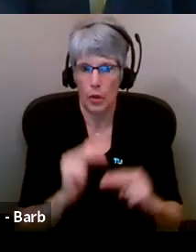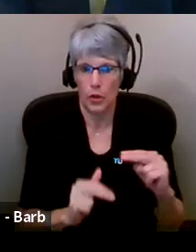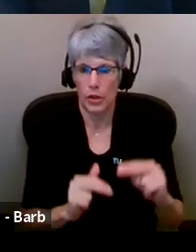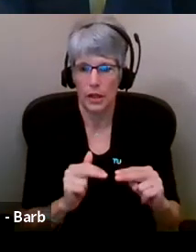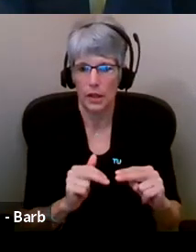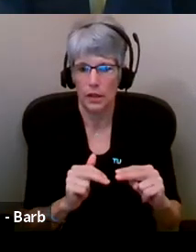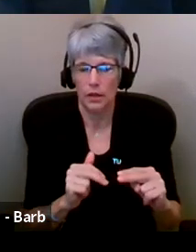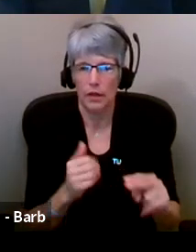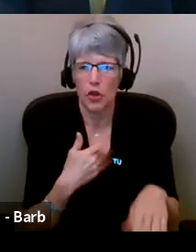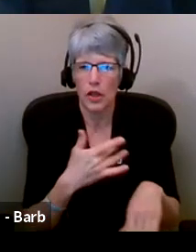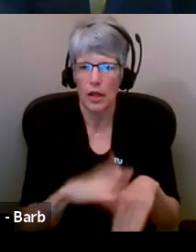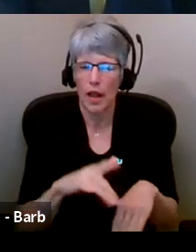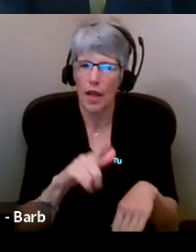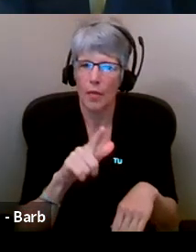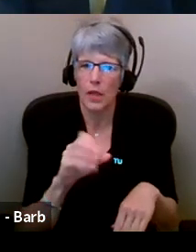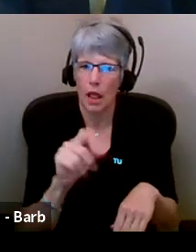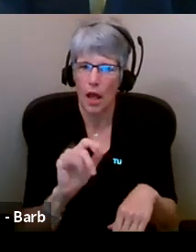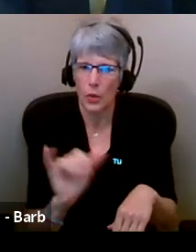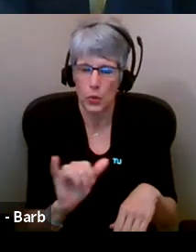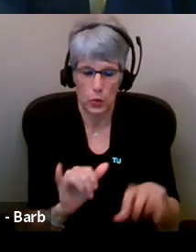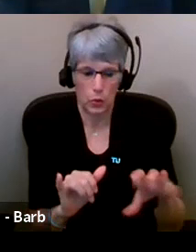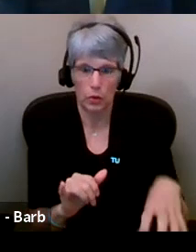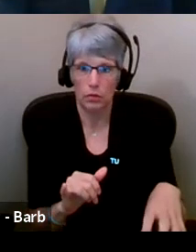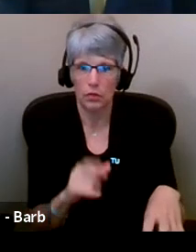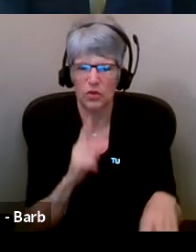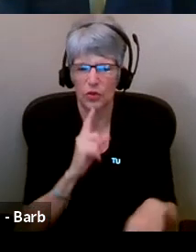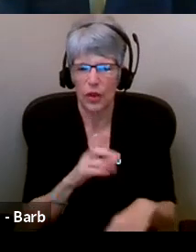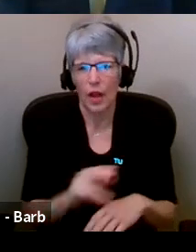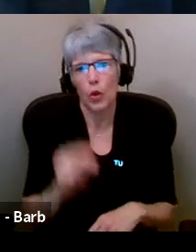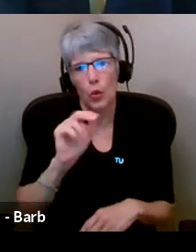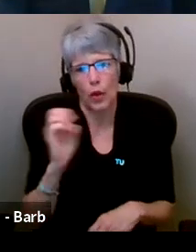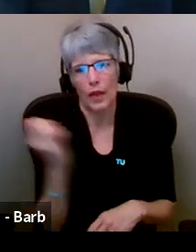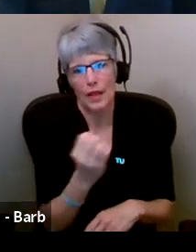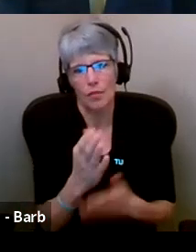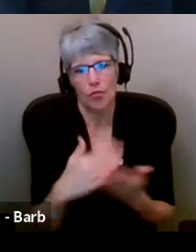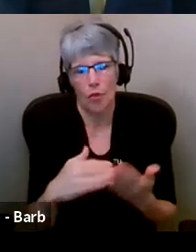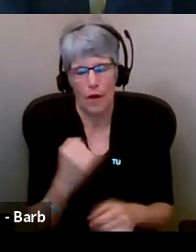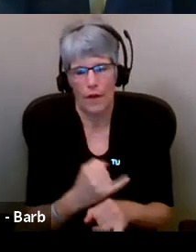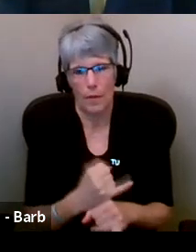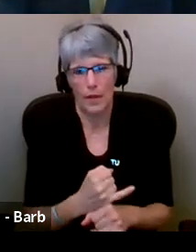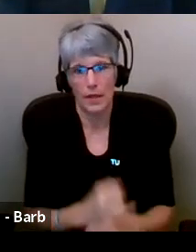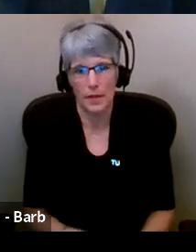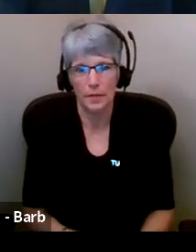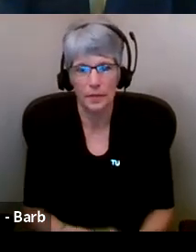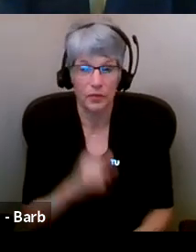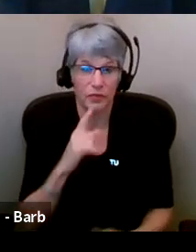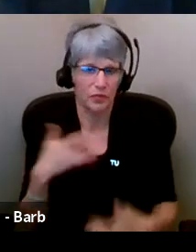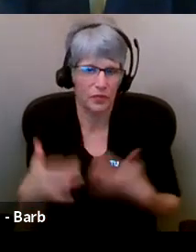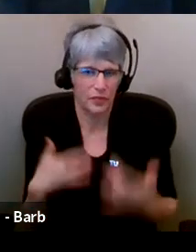empty lot there next to it. So essentially it's on the northeast side of campus in that area. We're very excited.